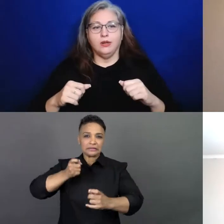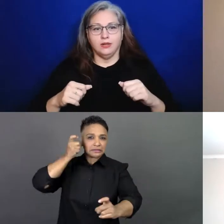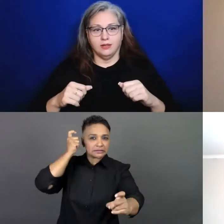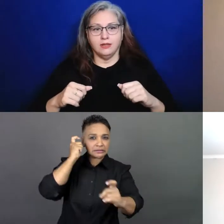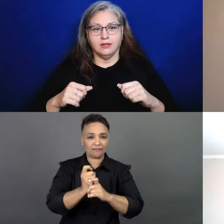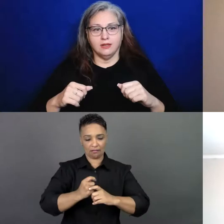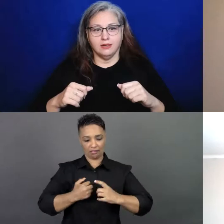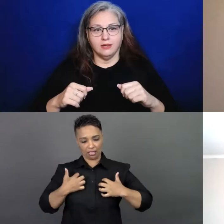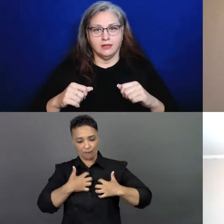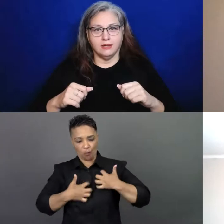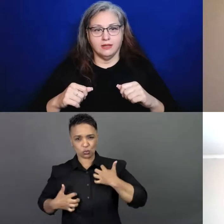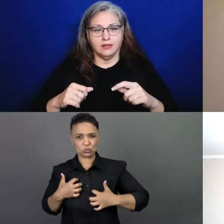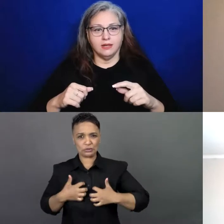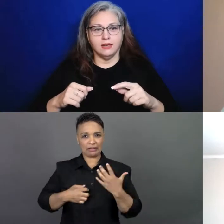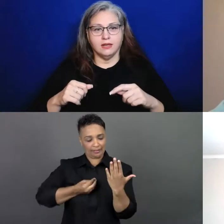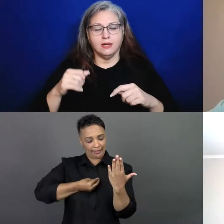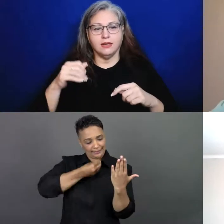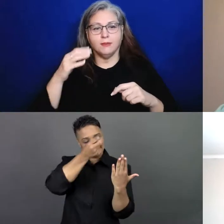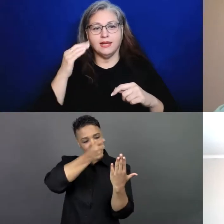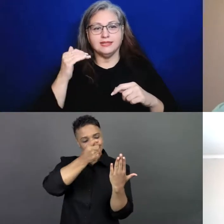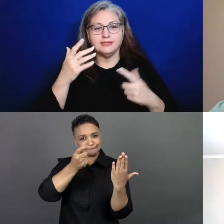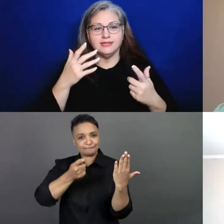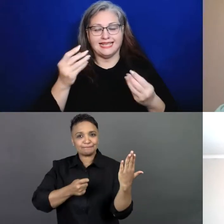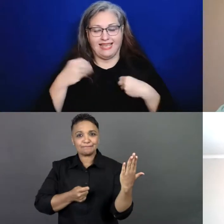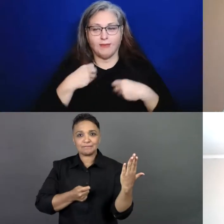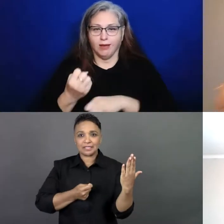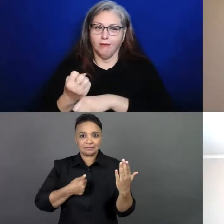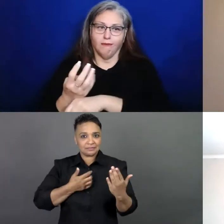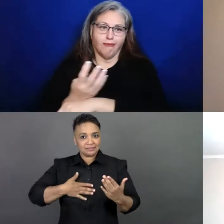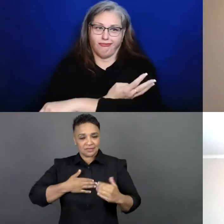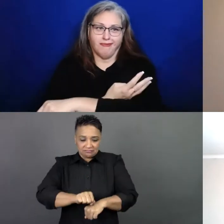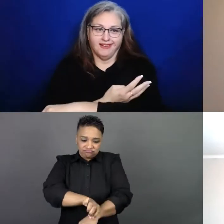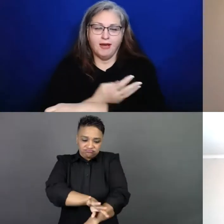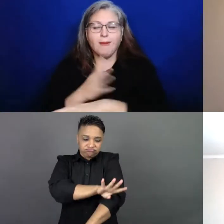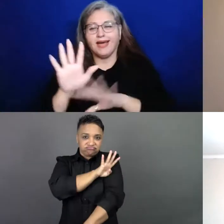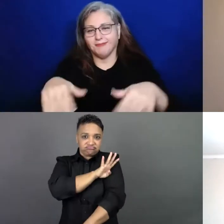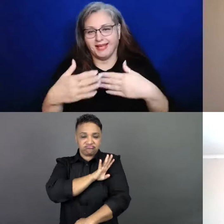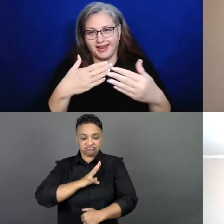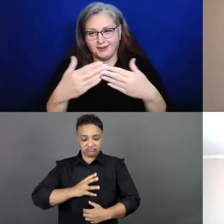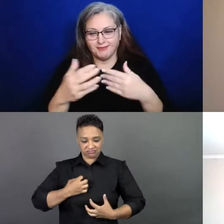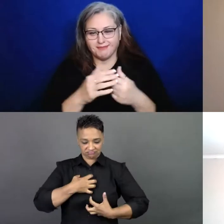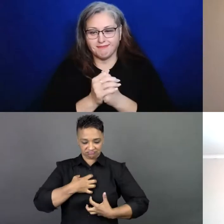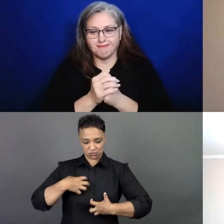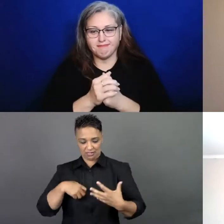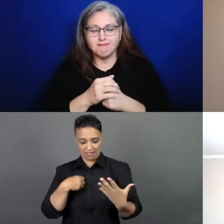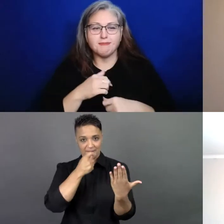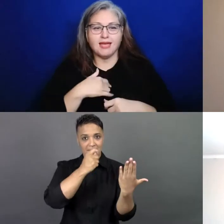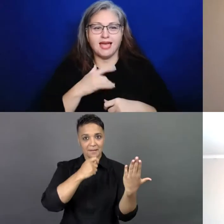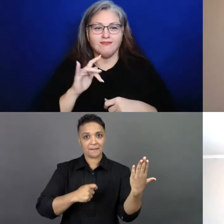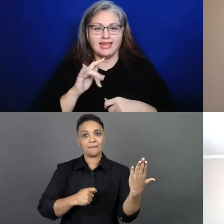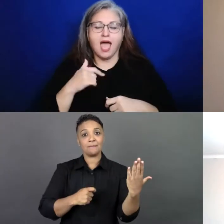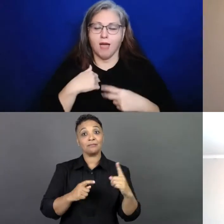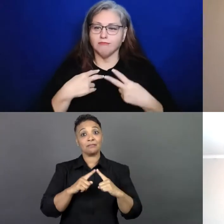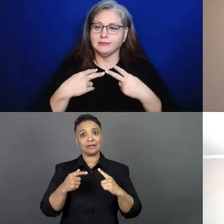a little bit of goosebumps. But anyway, I feel like